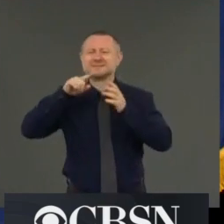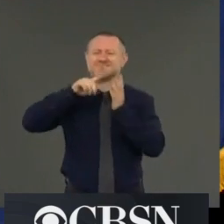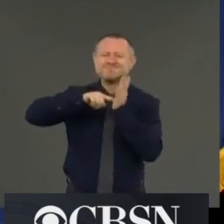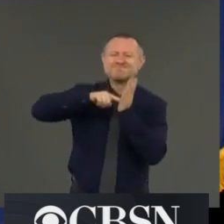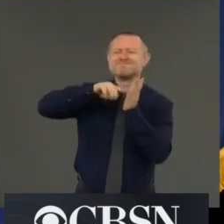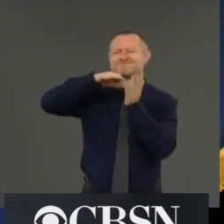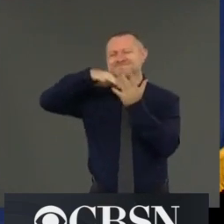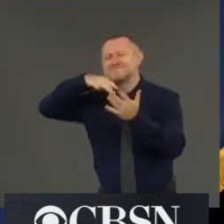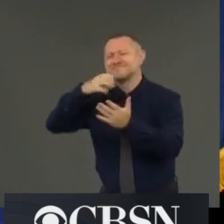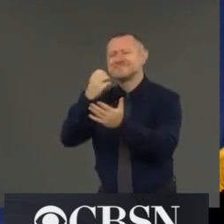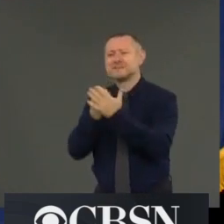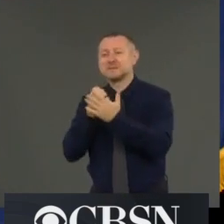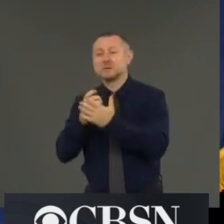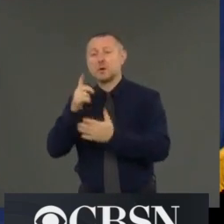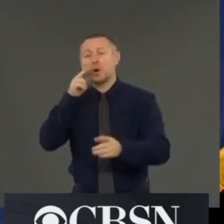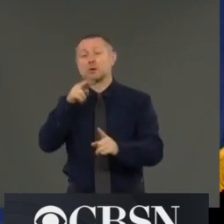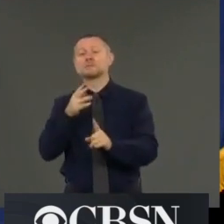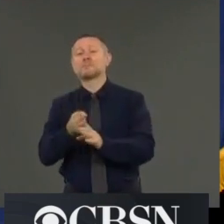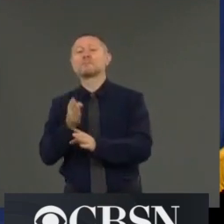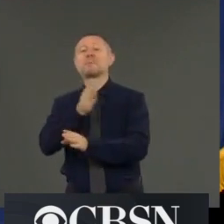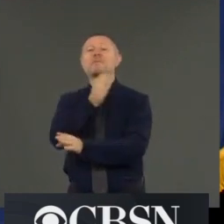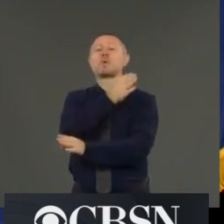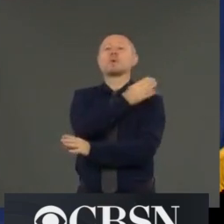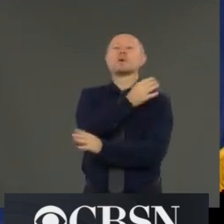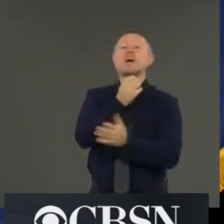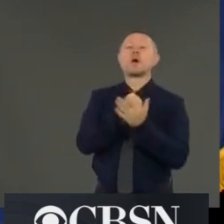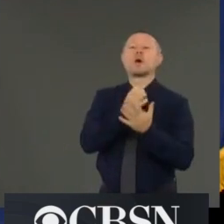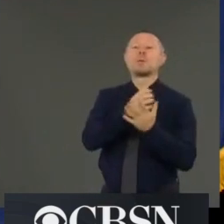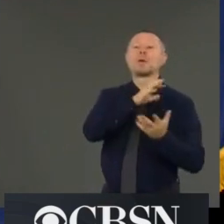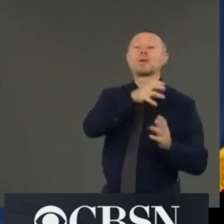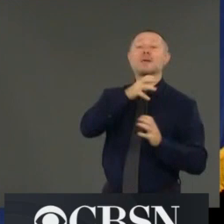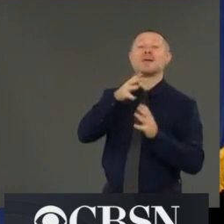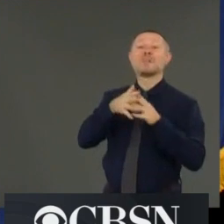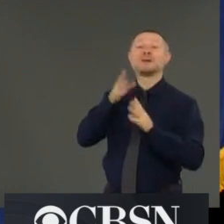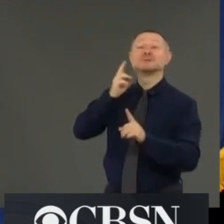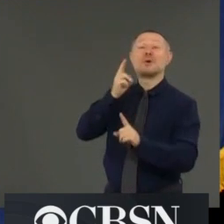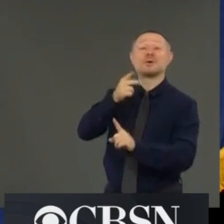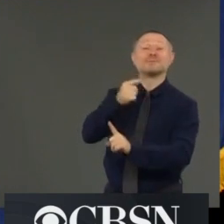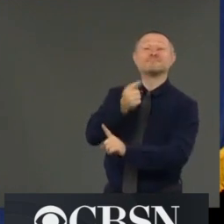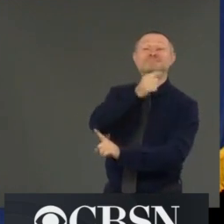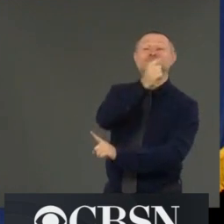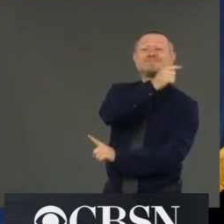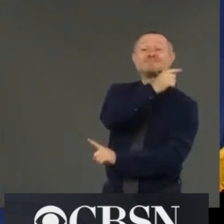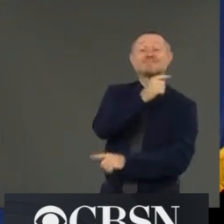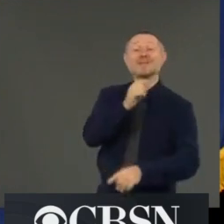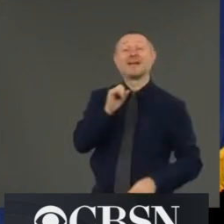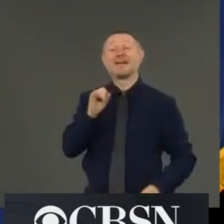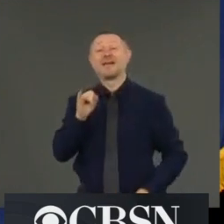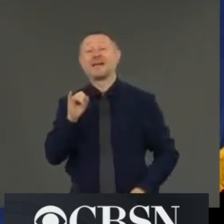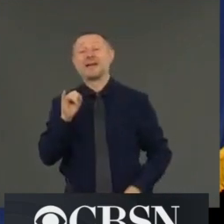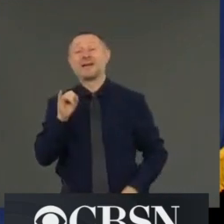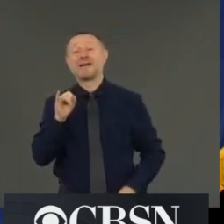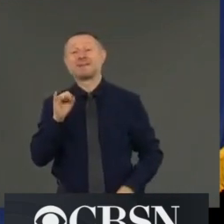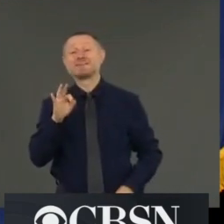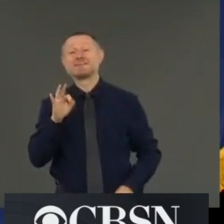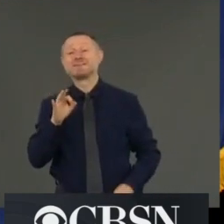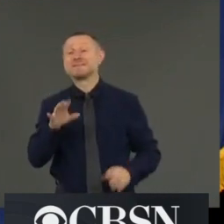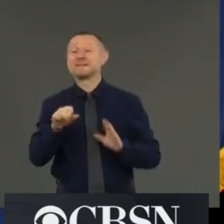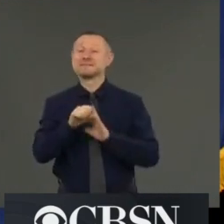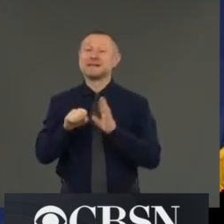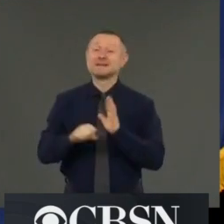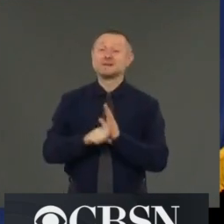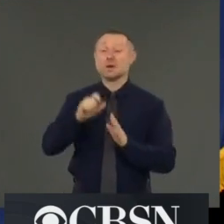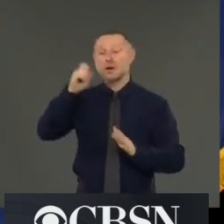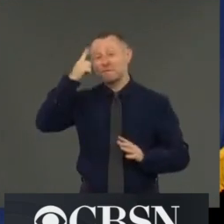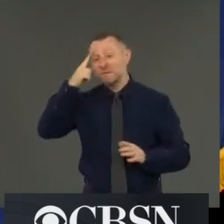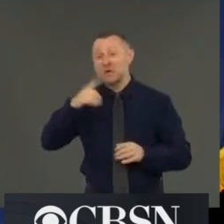prior economic disruptions, if you then force additional cuts by the state government and the local